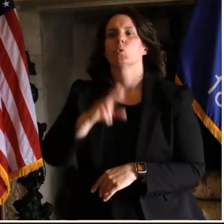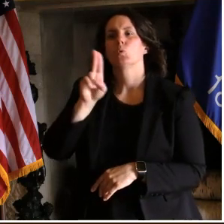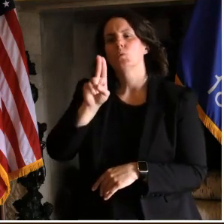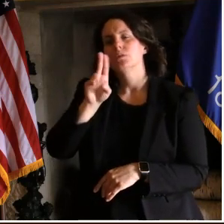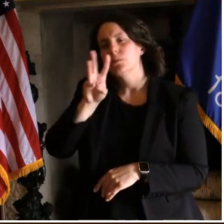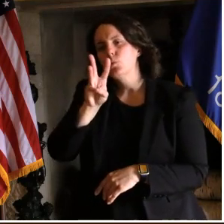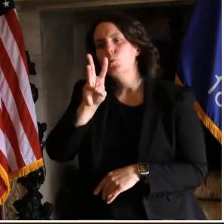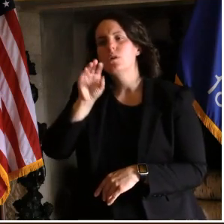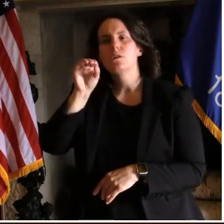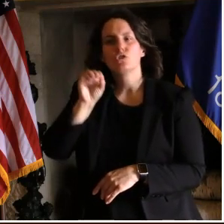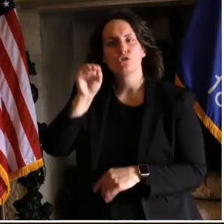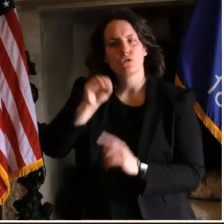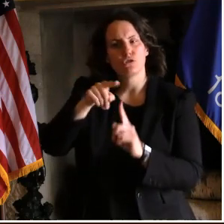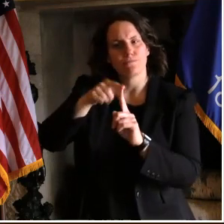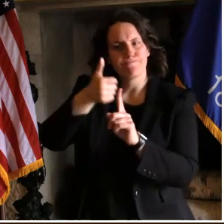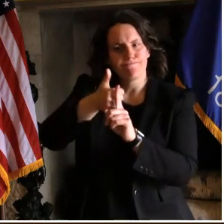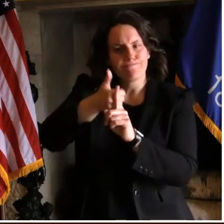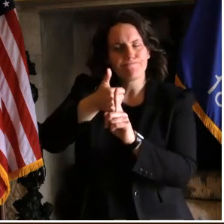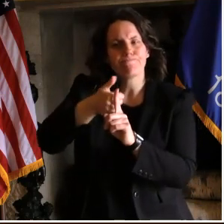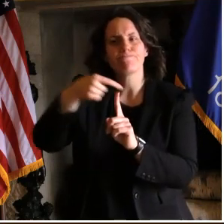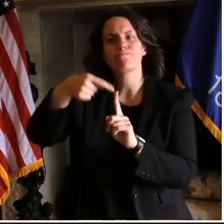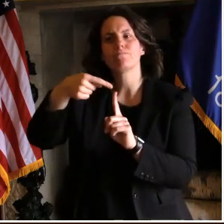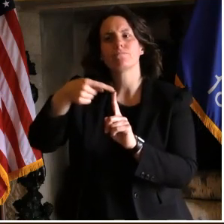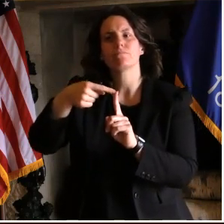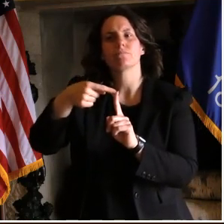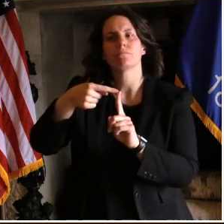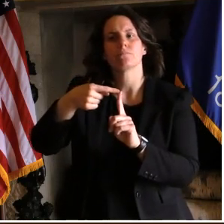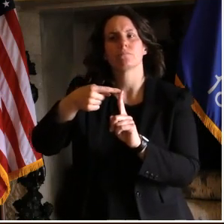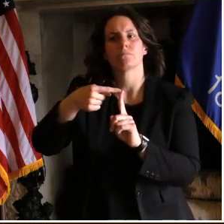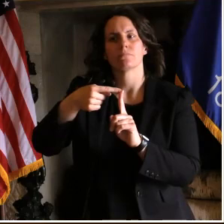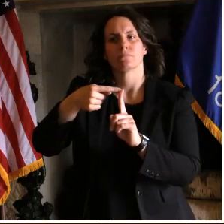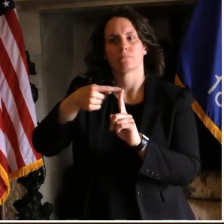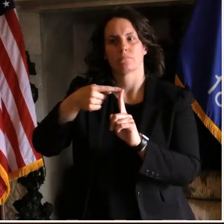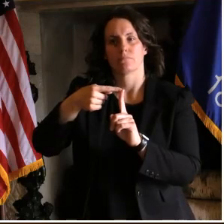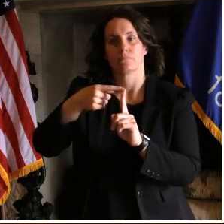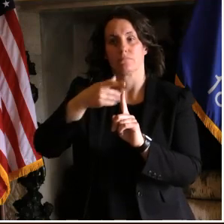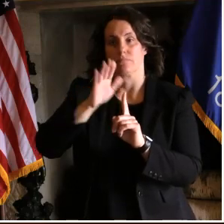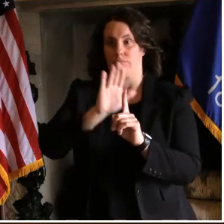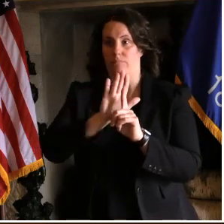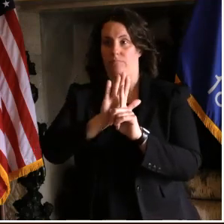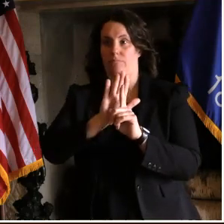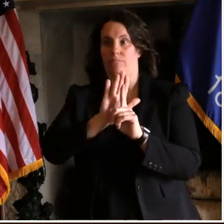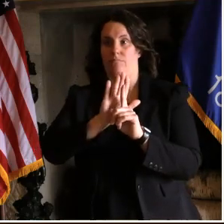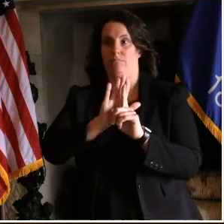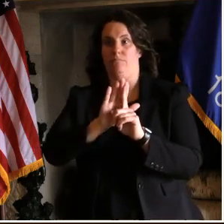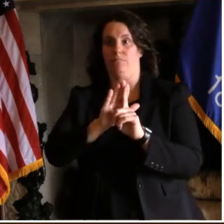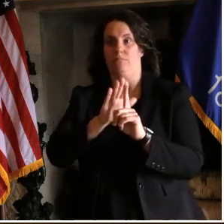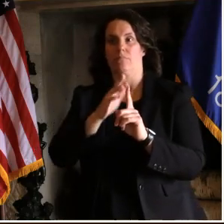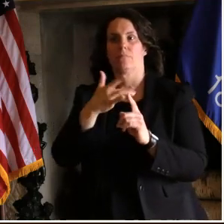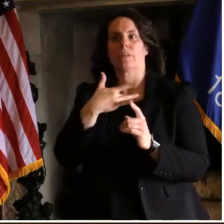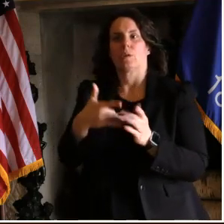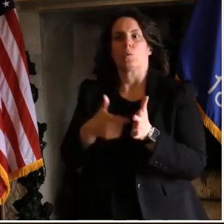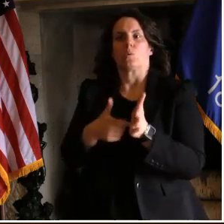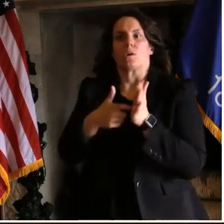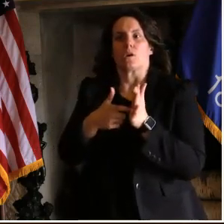required to do before they're able to begin taking patients as far as sanitizing, things like that?